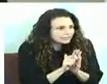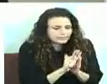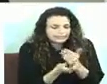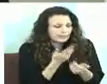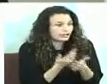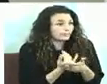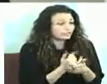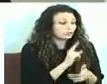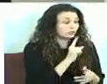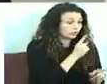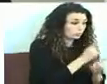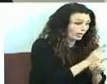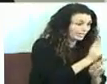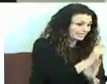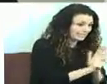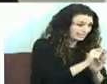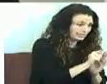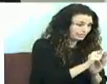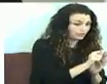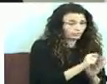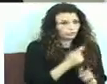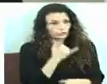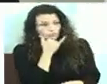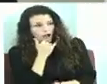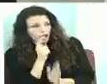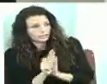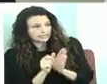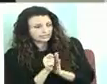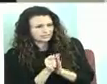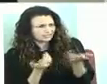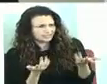season, therefore, it didn't need to exist.